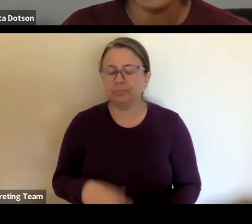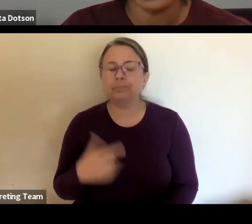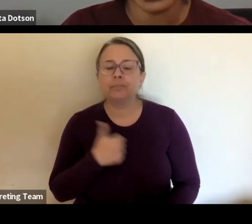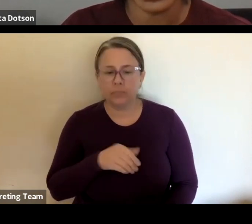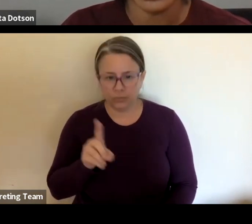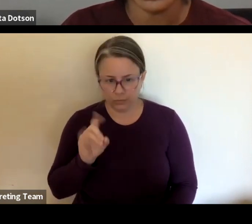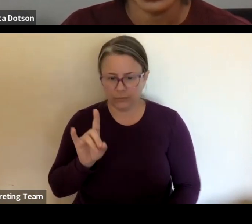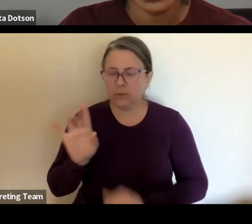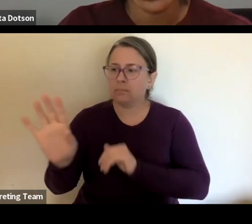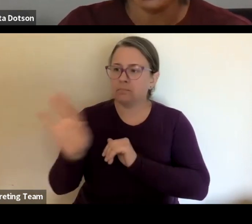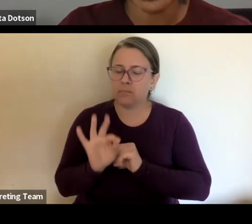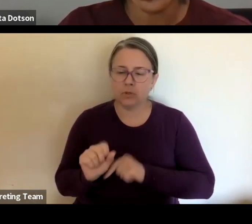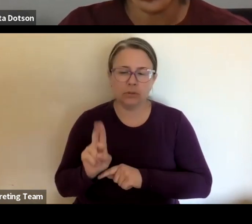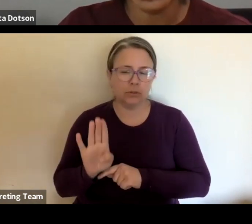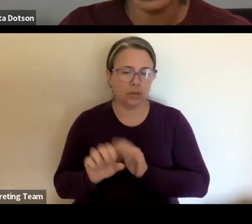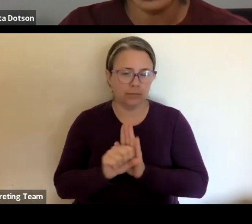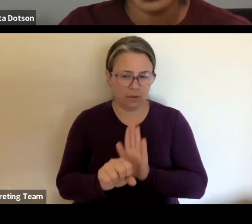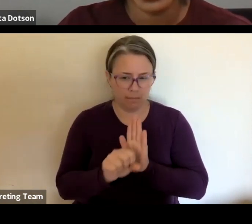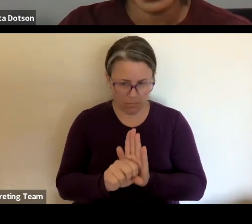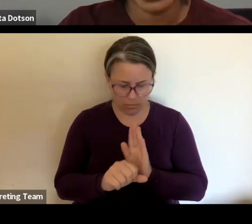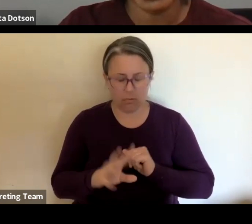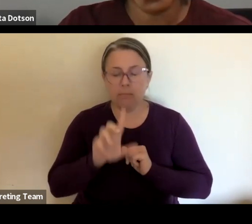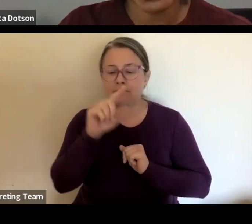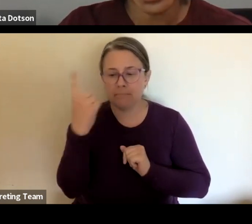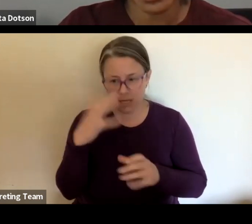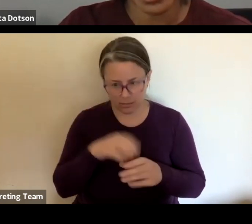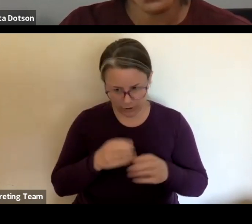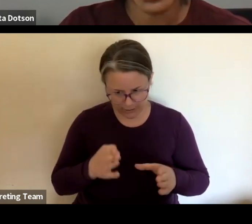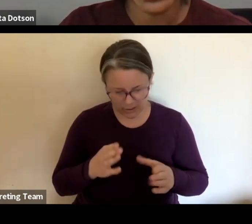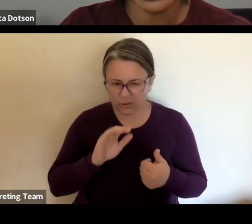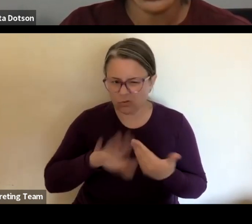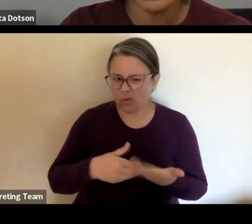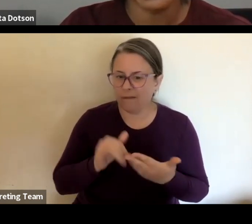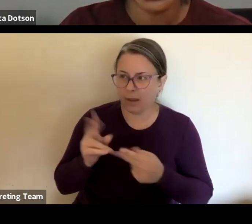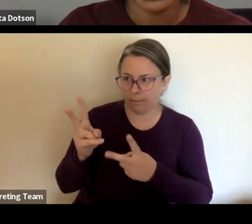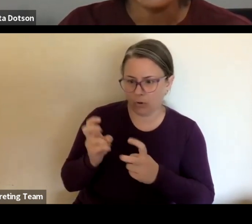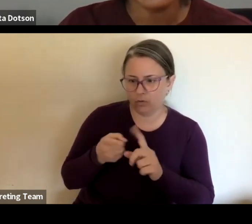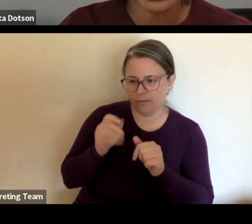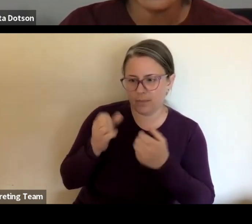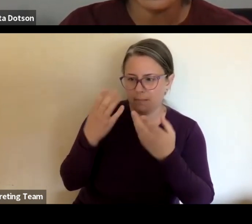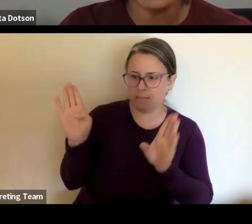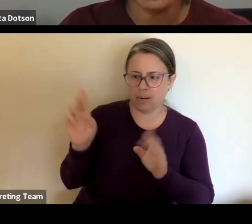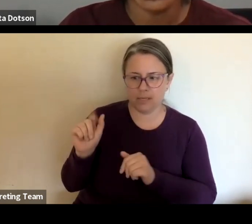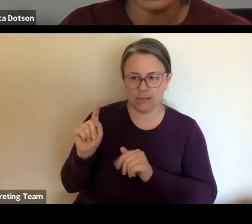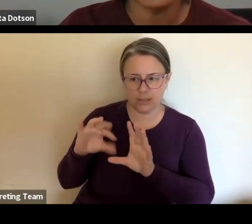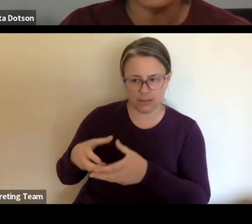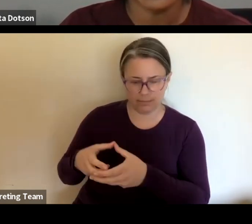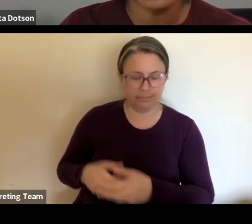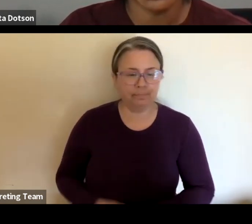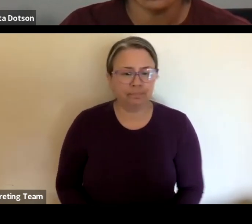sets. And we looked at whether or not depression and white matter